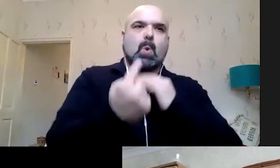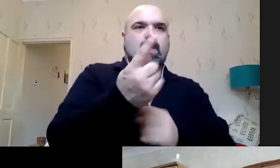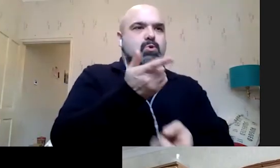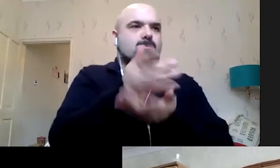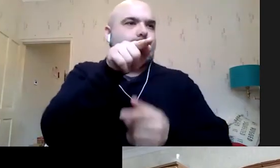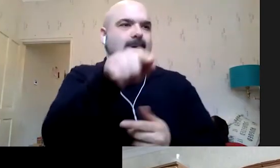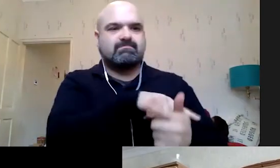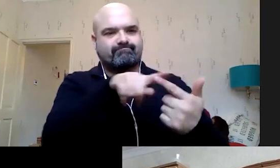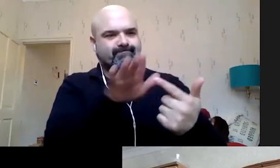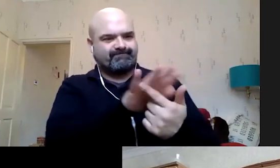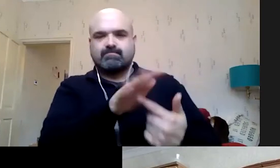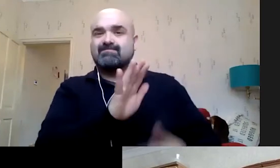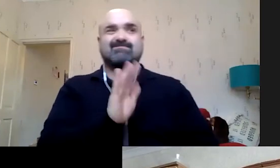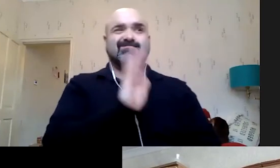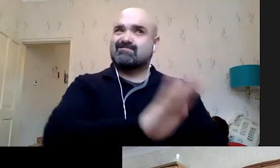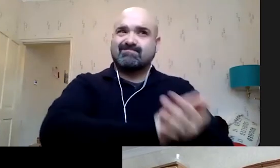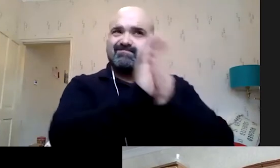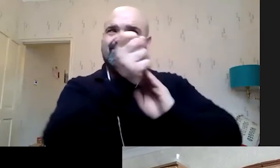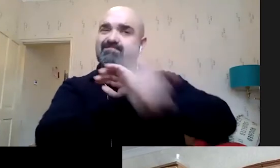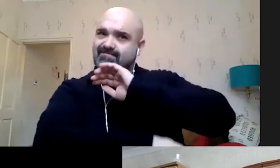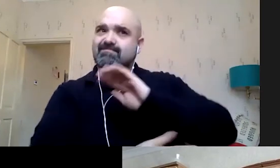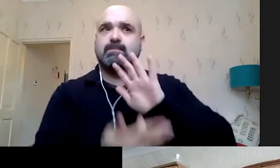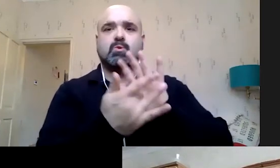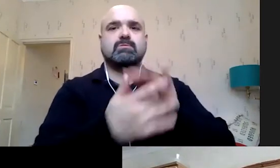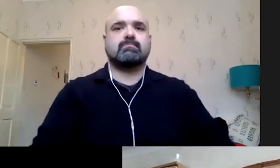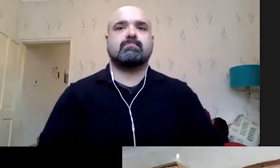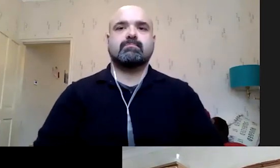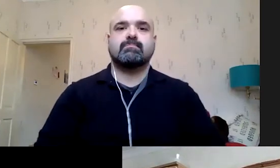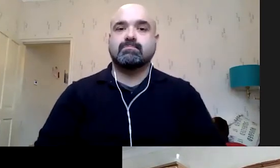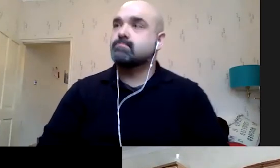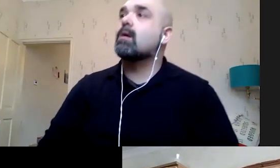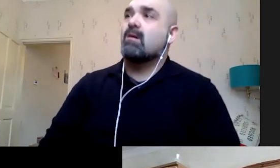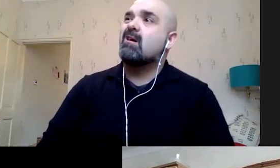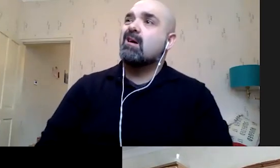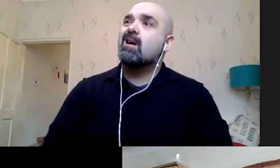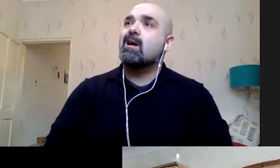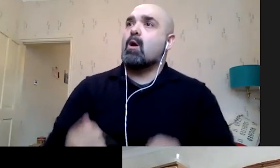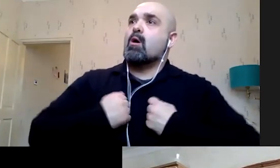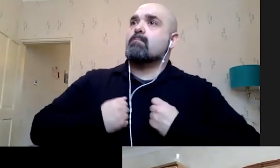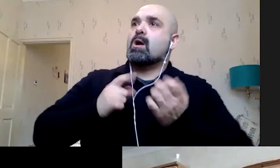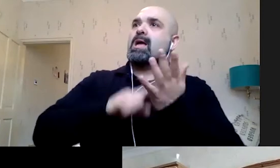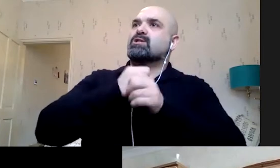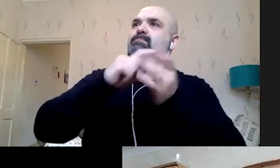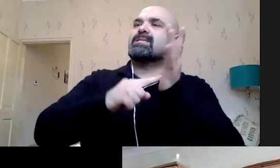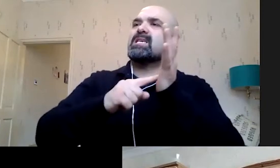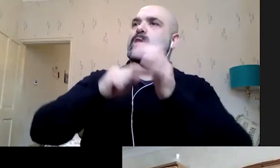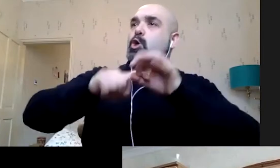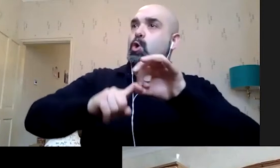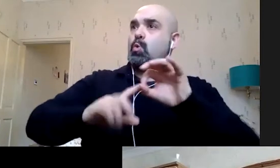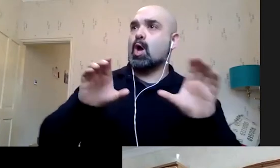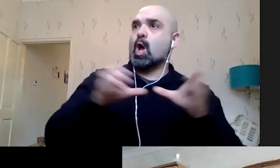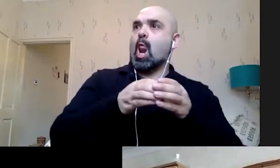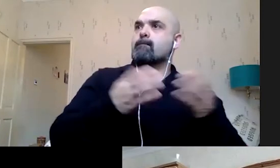anymore. Yeah. Going back to my LGBTQ club in school, I heard